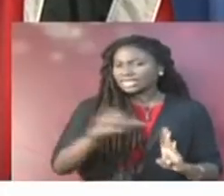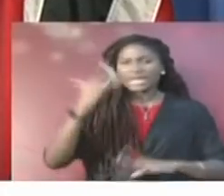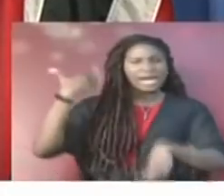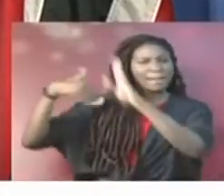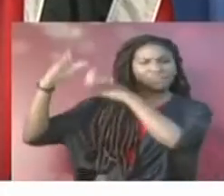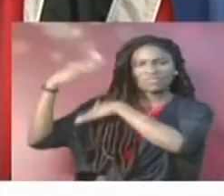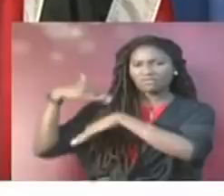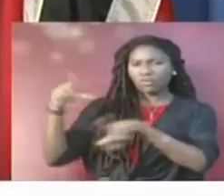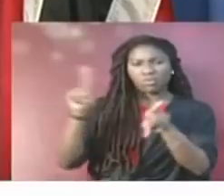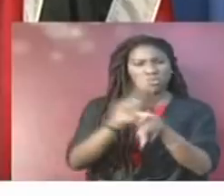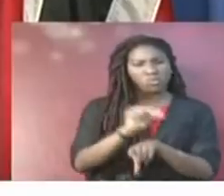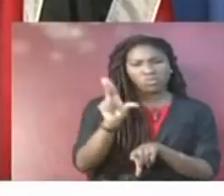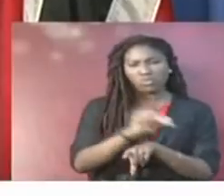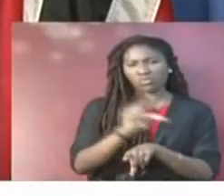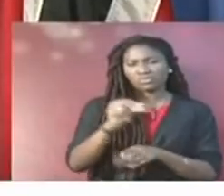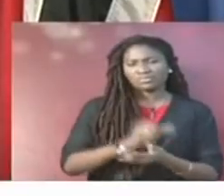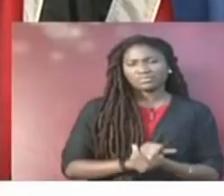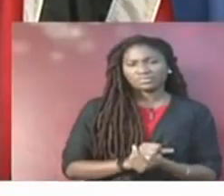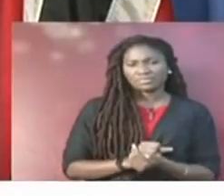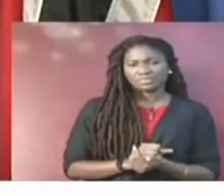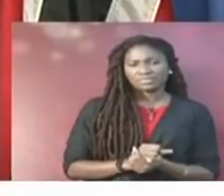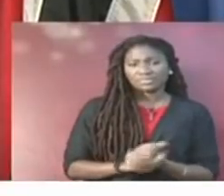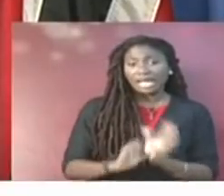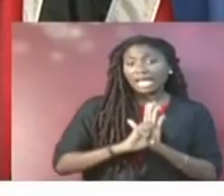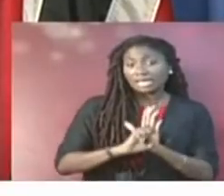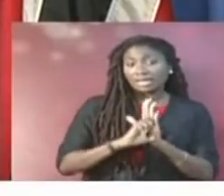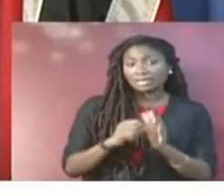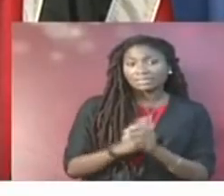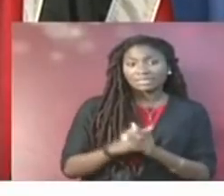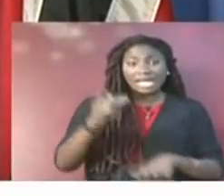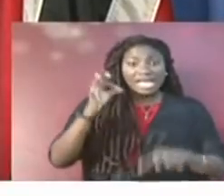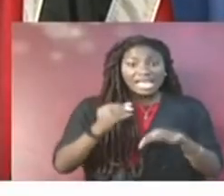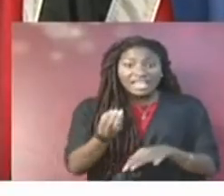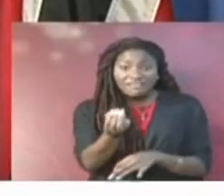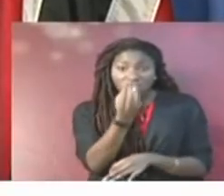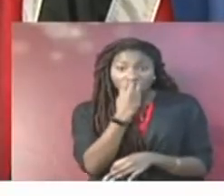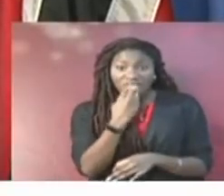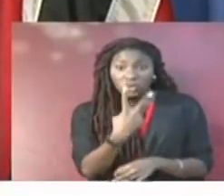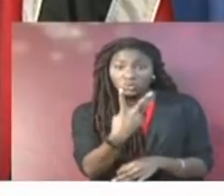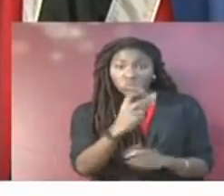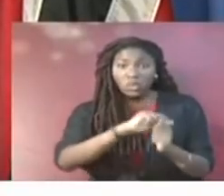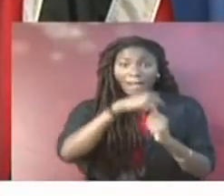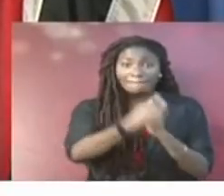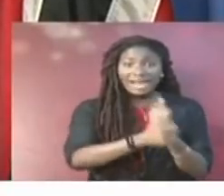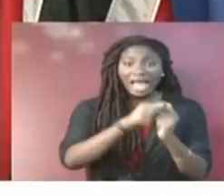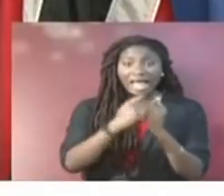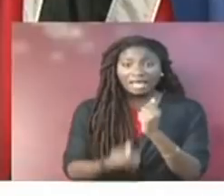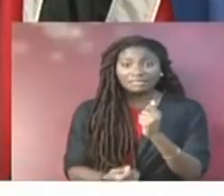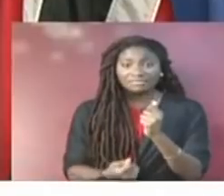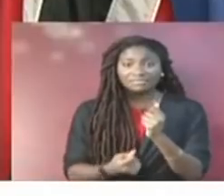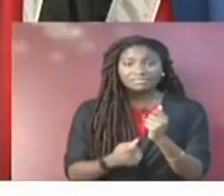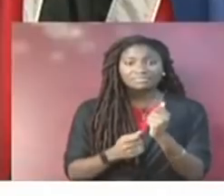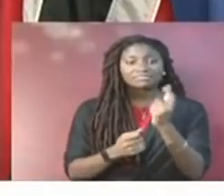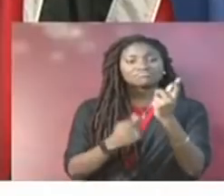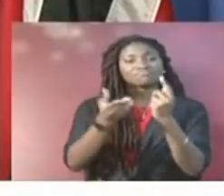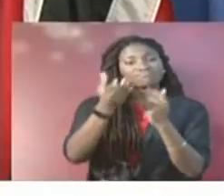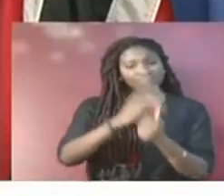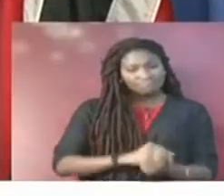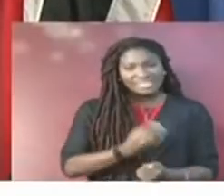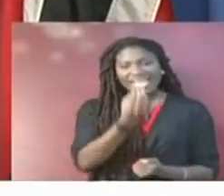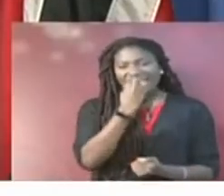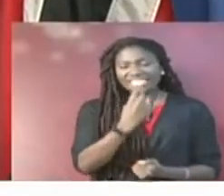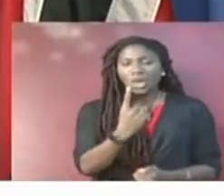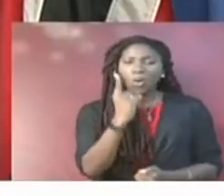including if you were eating 2 bananas, you might try to eat 1 for some good